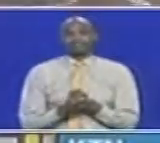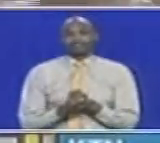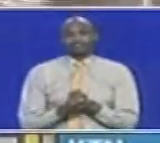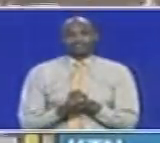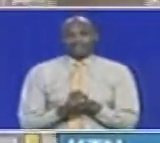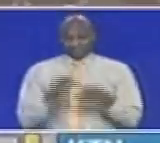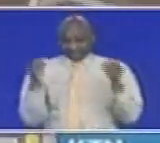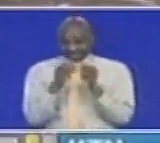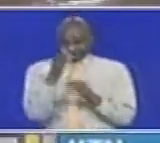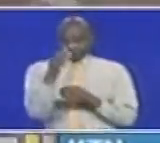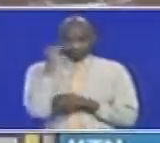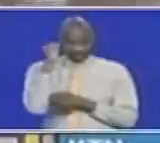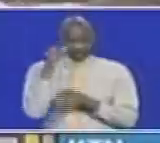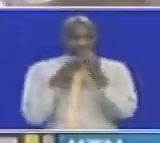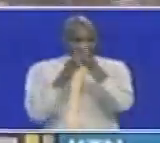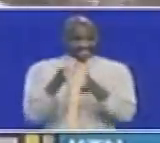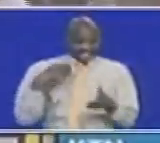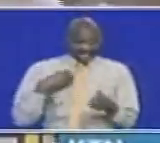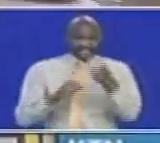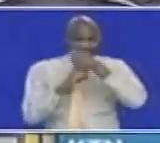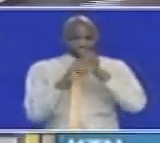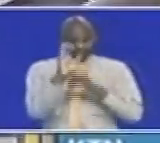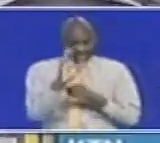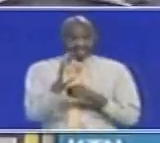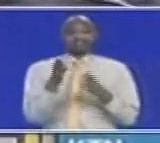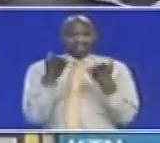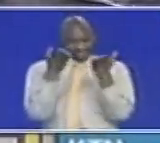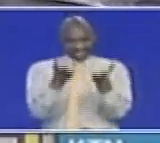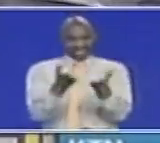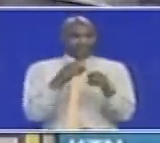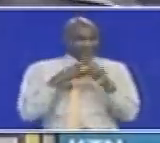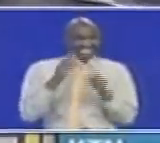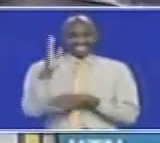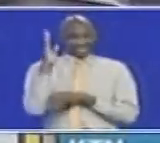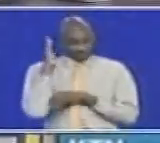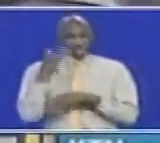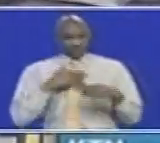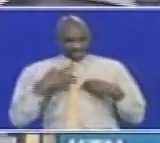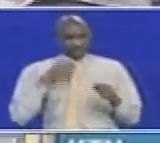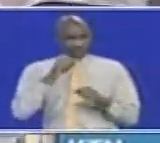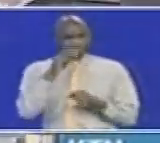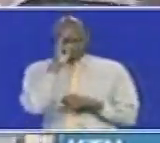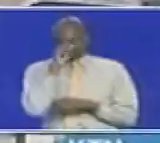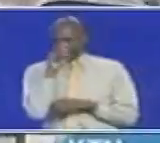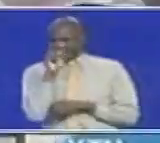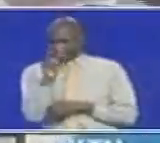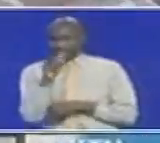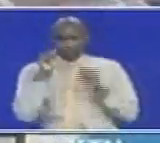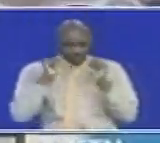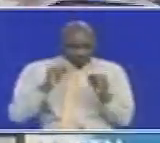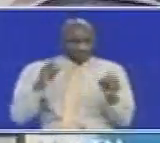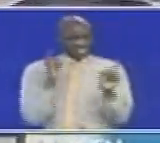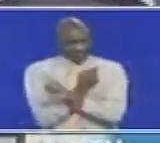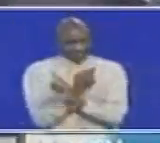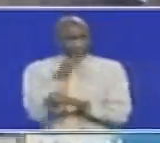A gathering of political leaders and their supporters nevertheless. Will the security concerns police cited on Tuesday be any